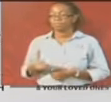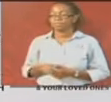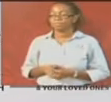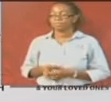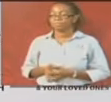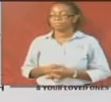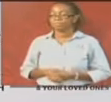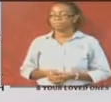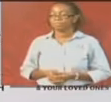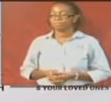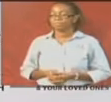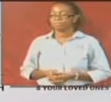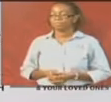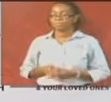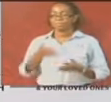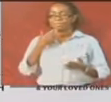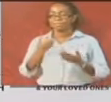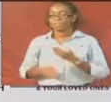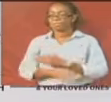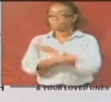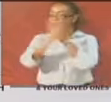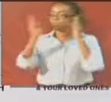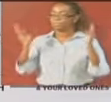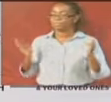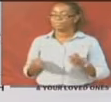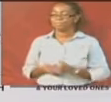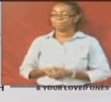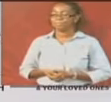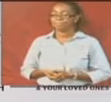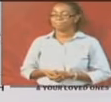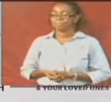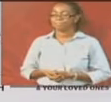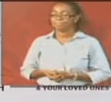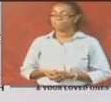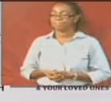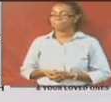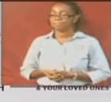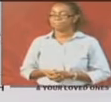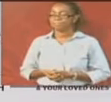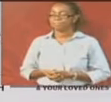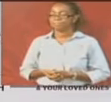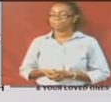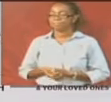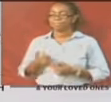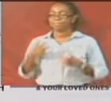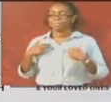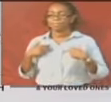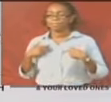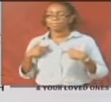Hi, good morning. Paula Lindo here from the Newsday. I have